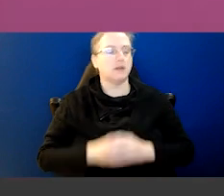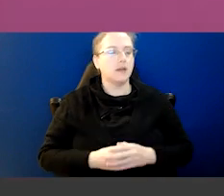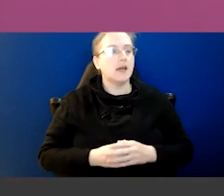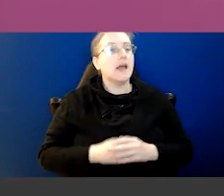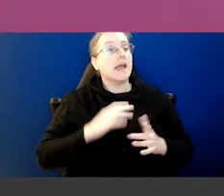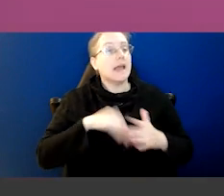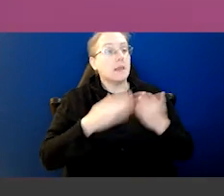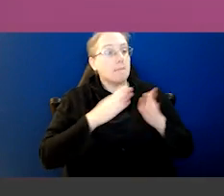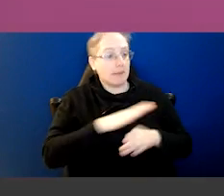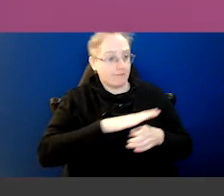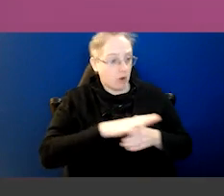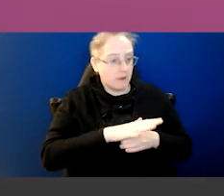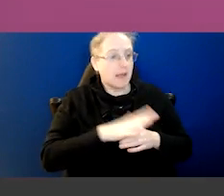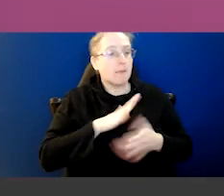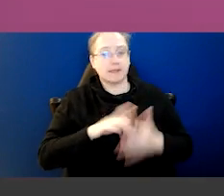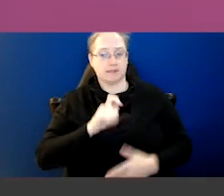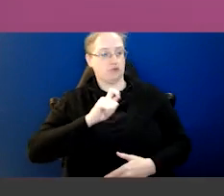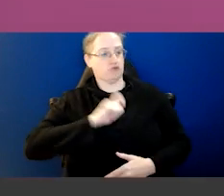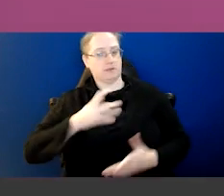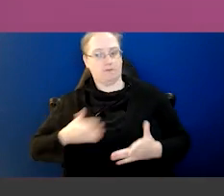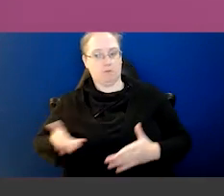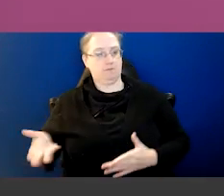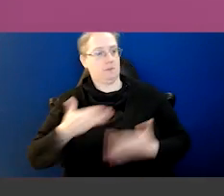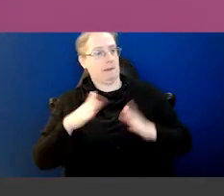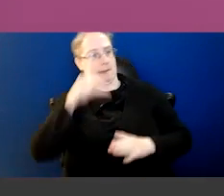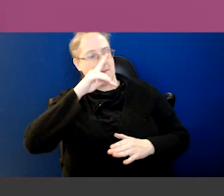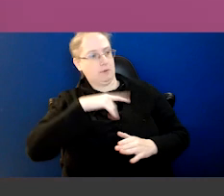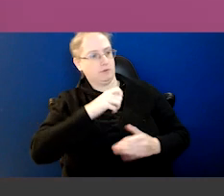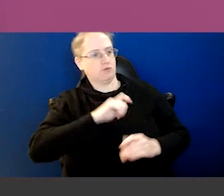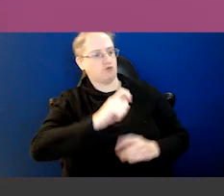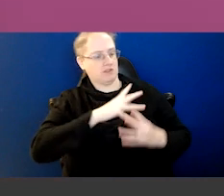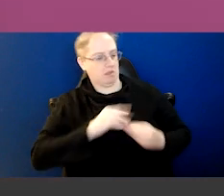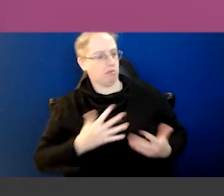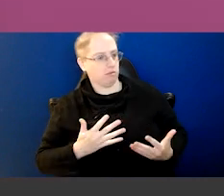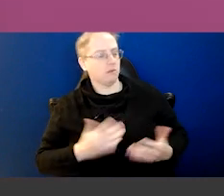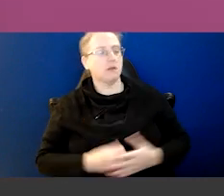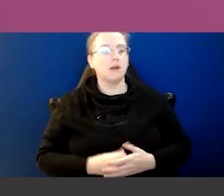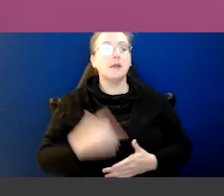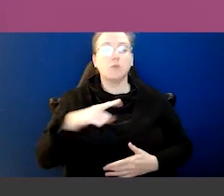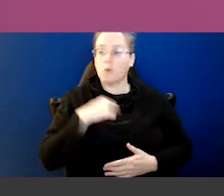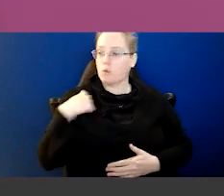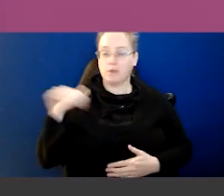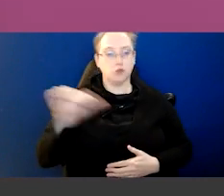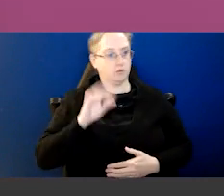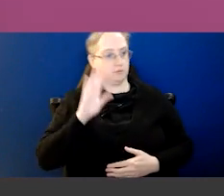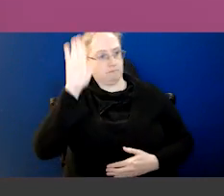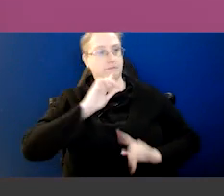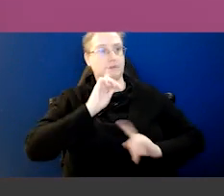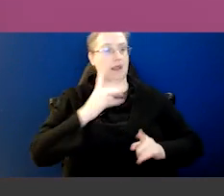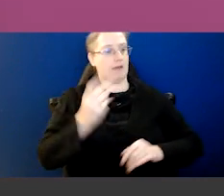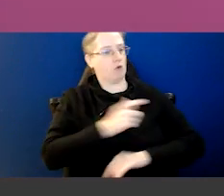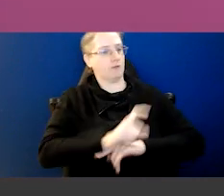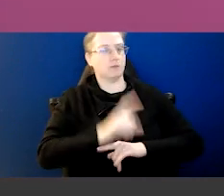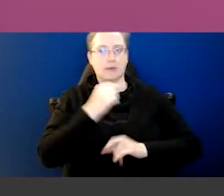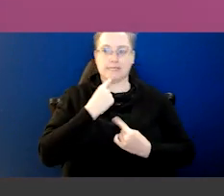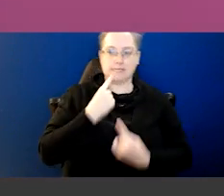of trust from the community. And that's why we all have the right to speak up. We should speak up and be confident to speak up if we see